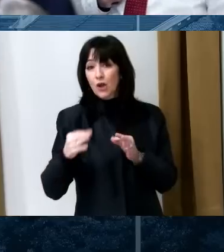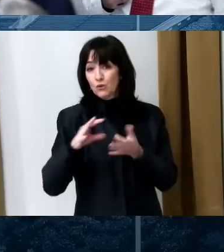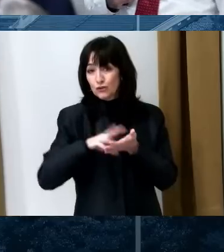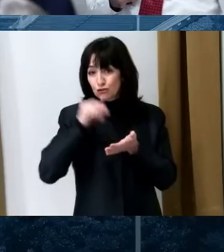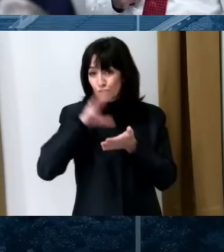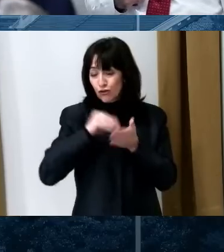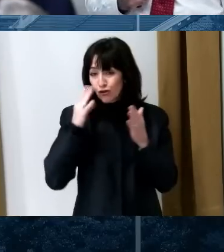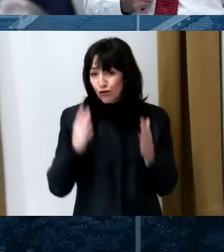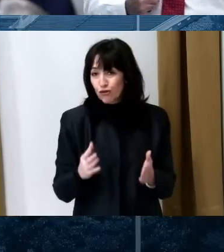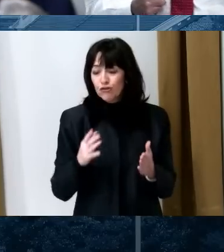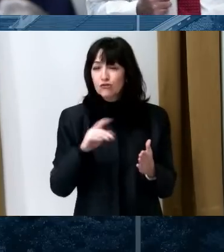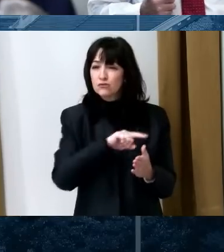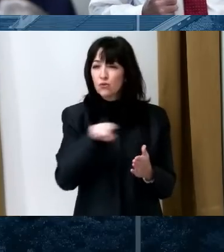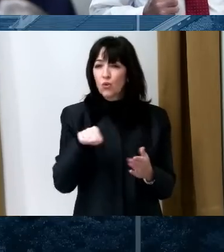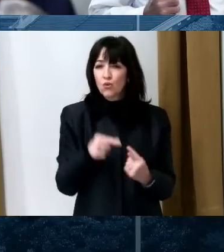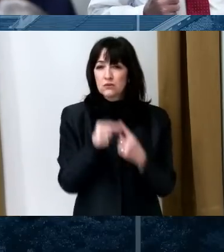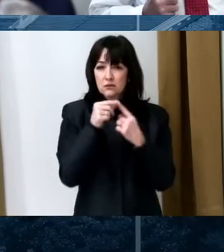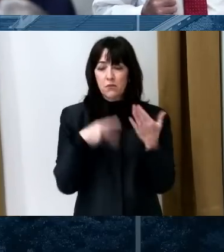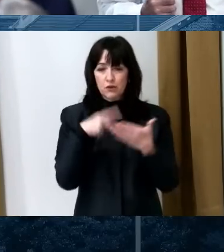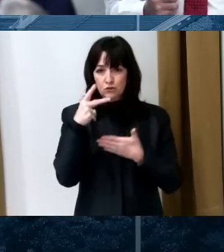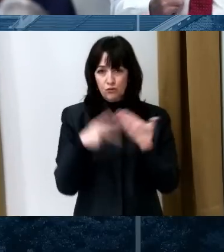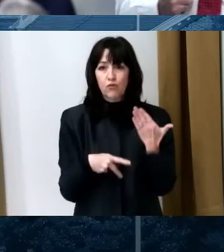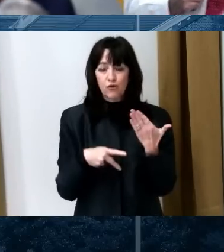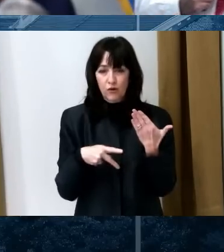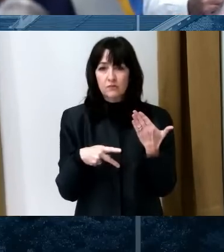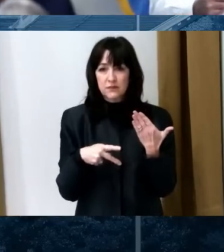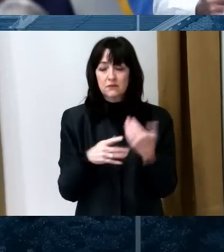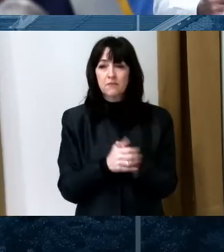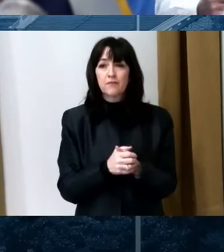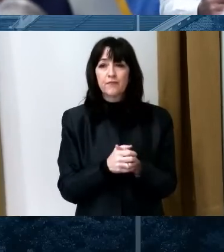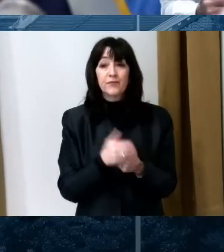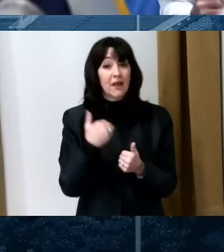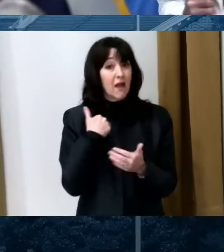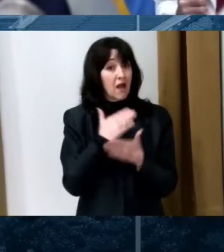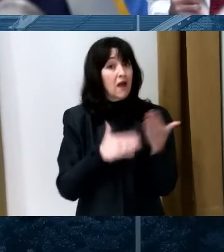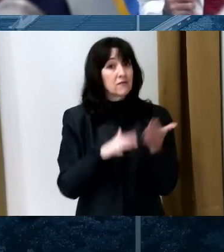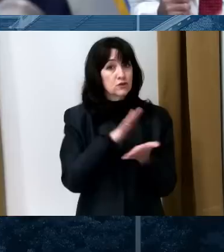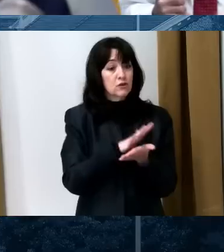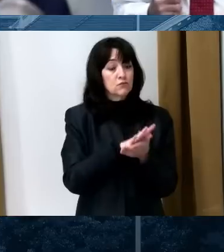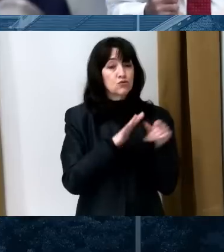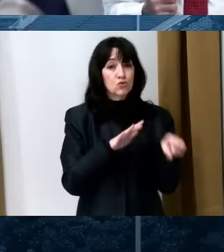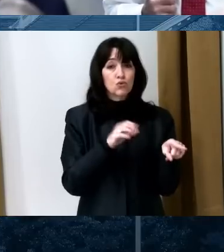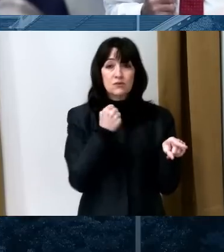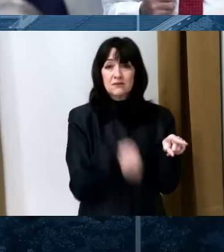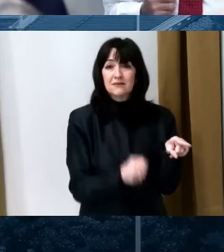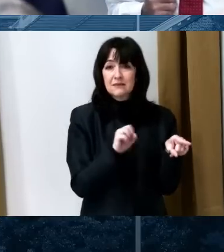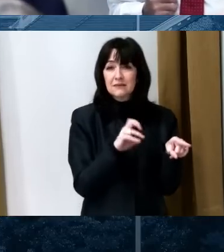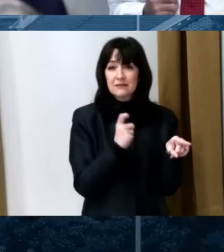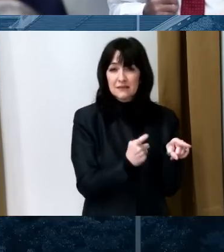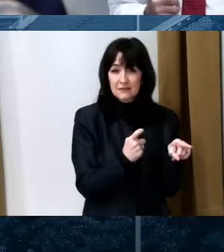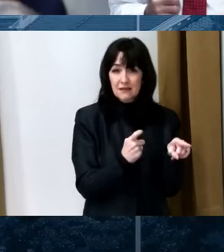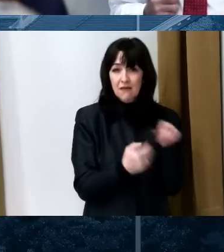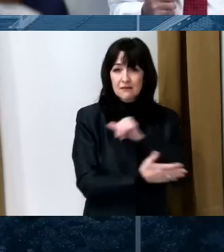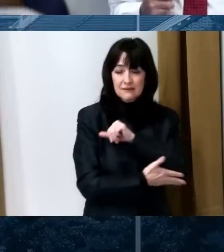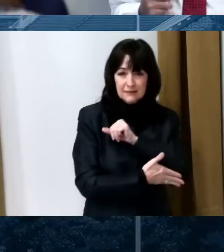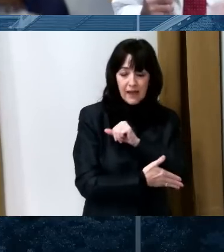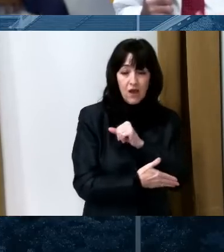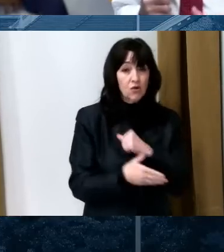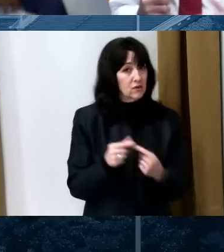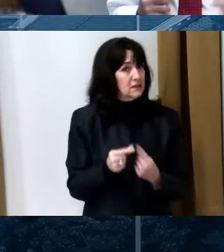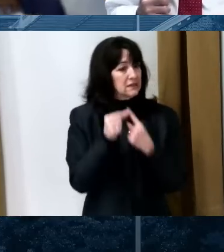and more in Sussex County, Representative Briggs King and Senator Wilson, you hear it, and particularly down the eastern